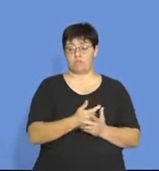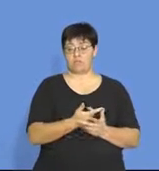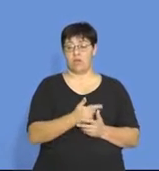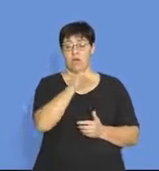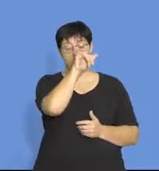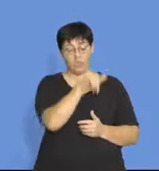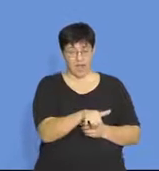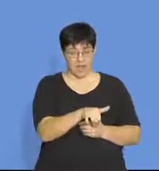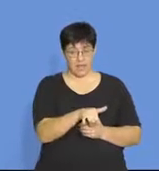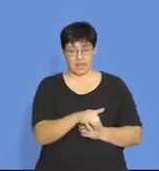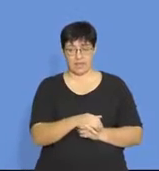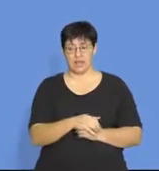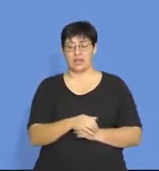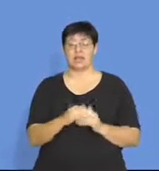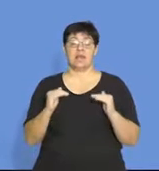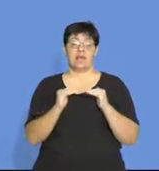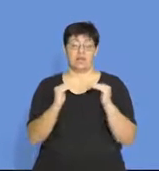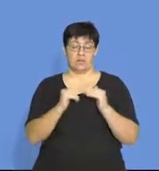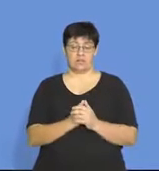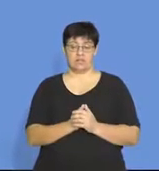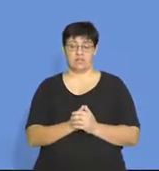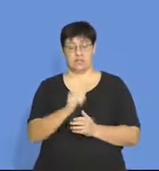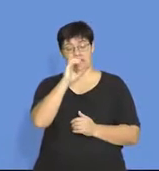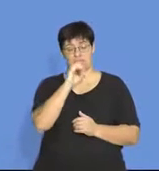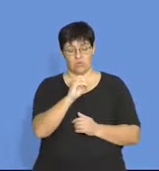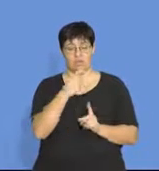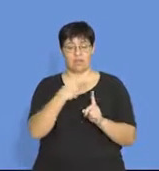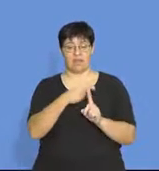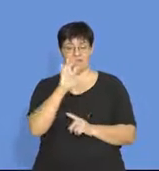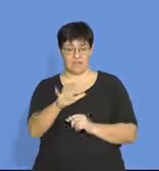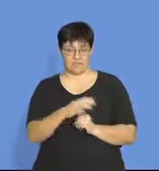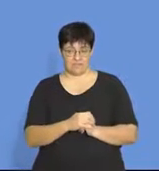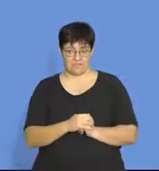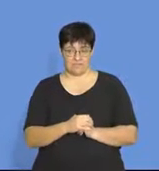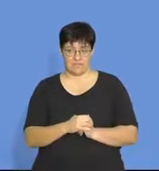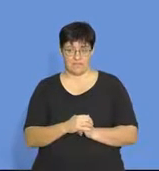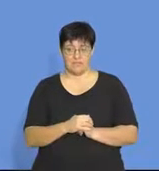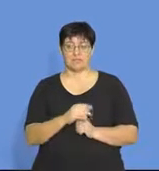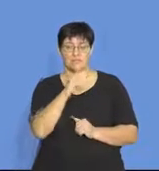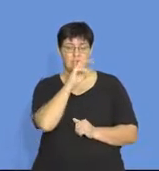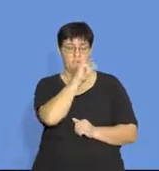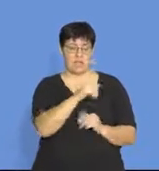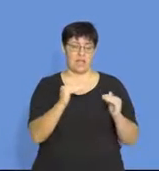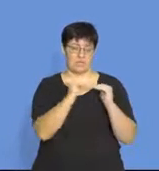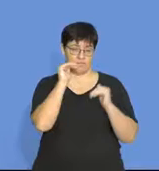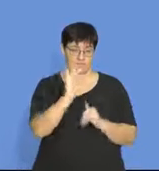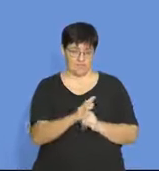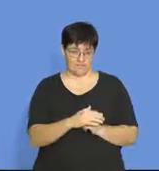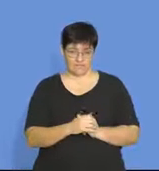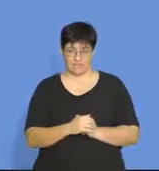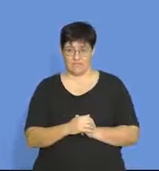0, I will have y as equals to 0 plus 5, which is equals to